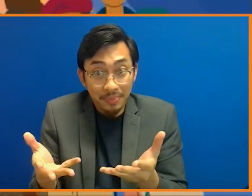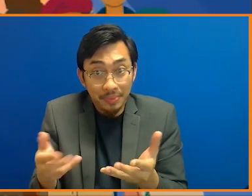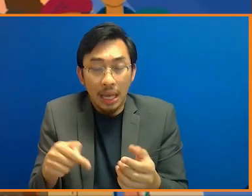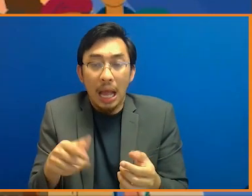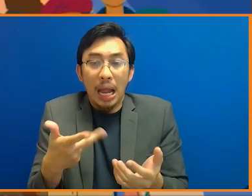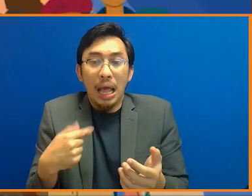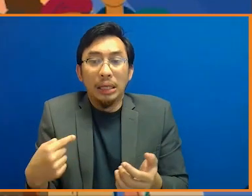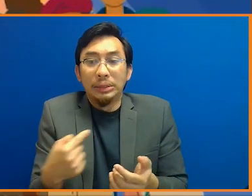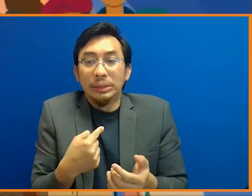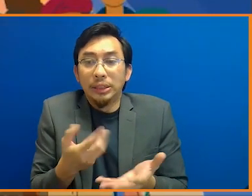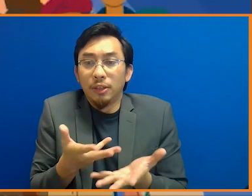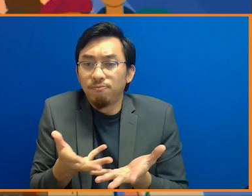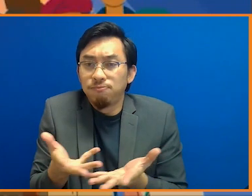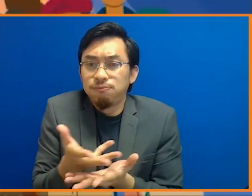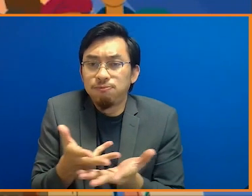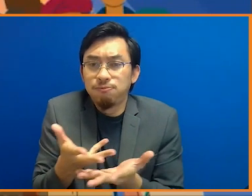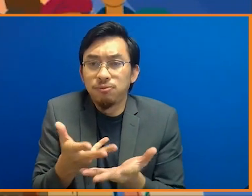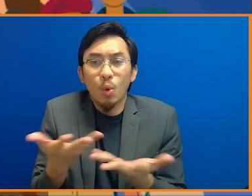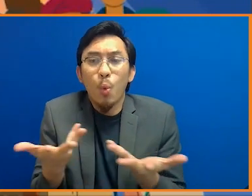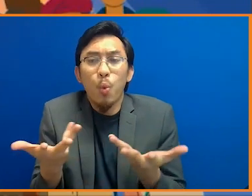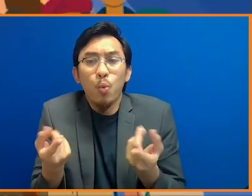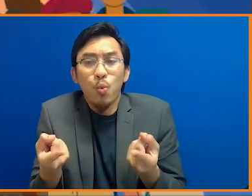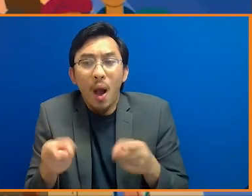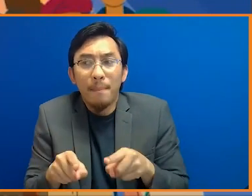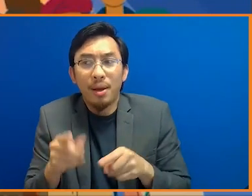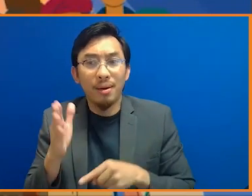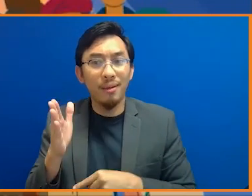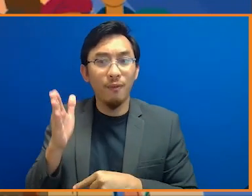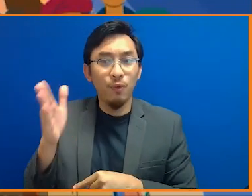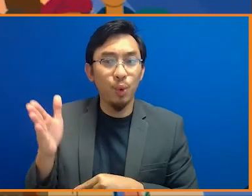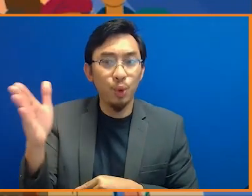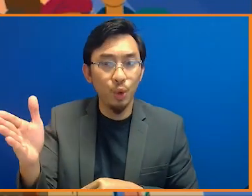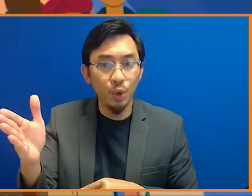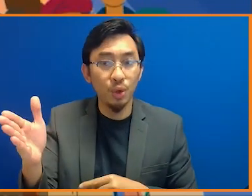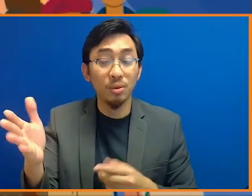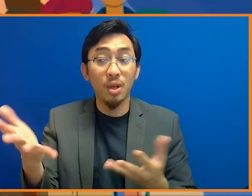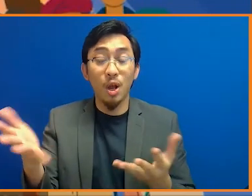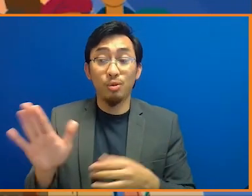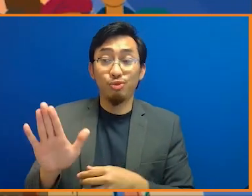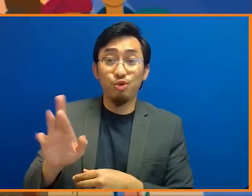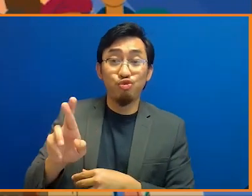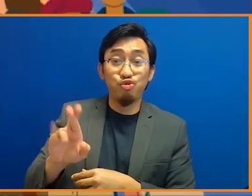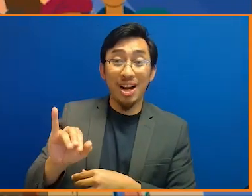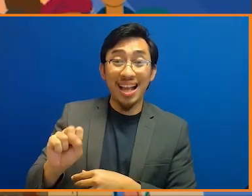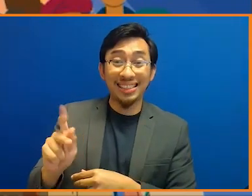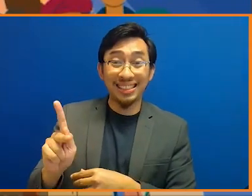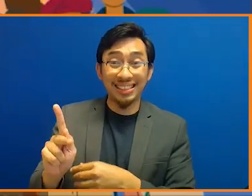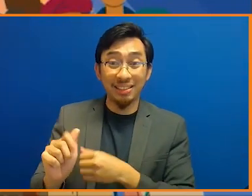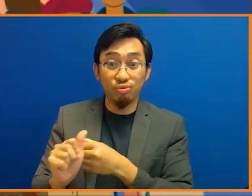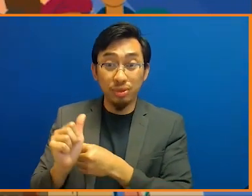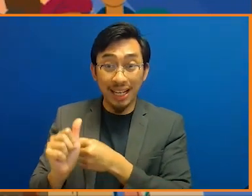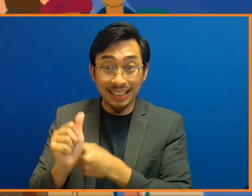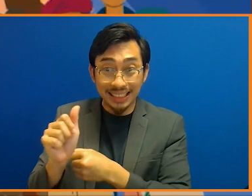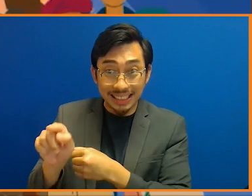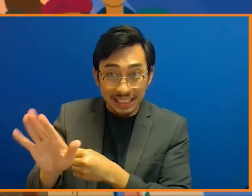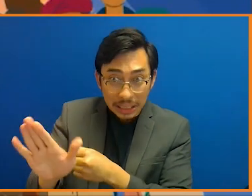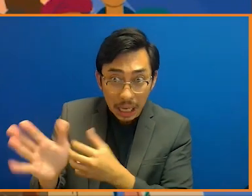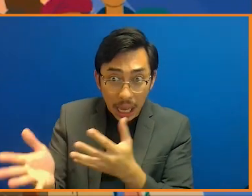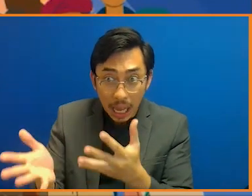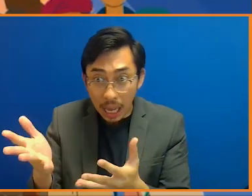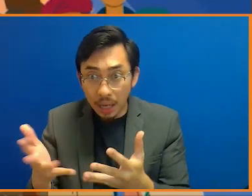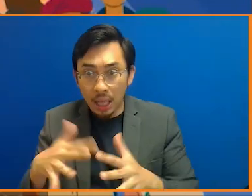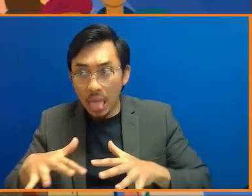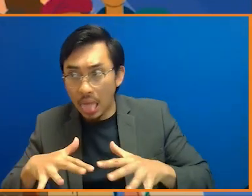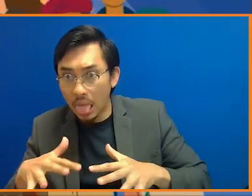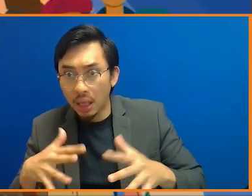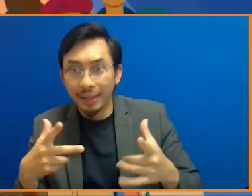exactly that already occurred. So we are talking about something that's going to happen in the future. But the risk itself is combination between